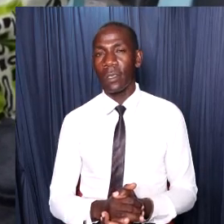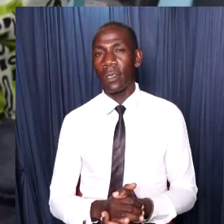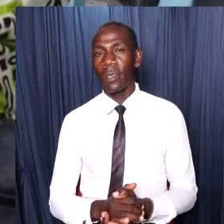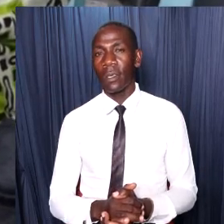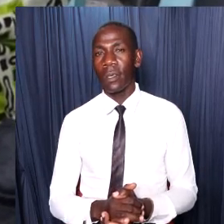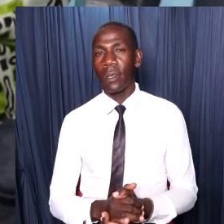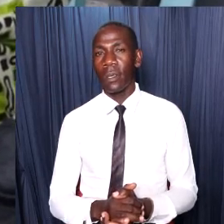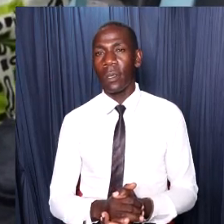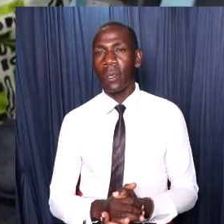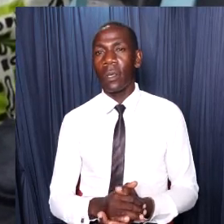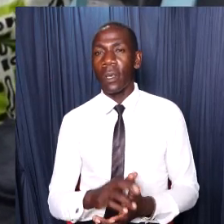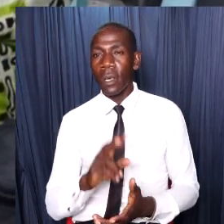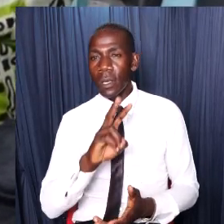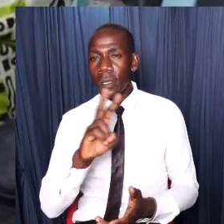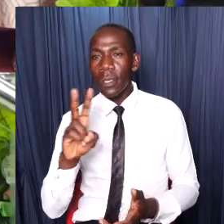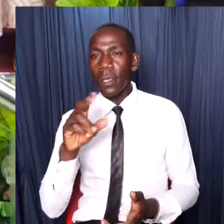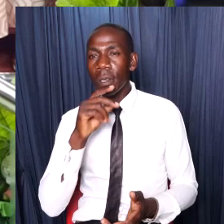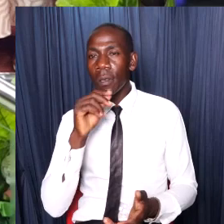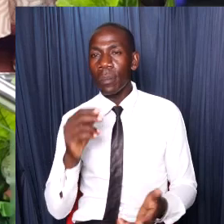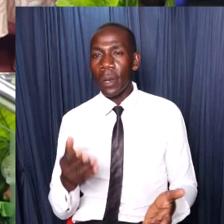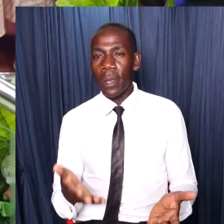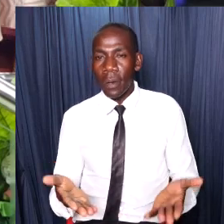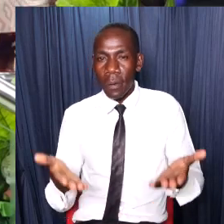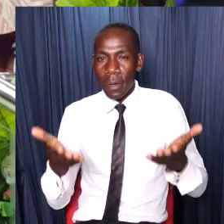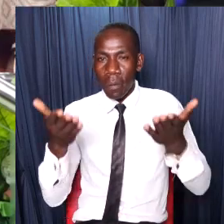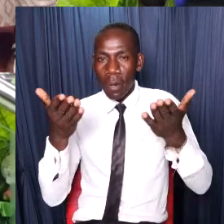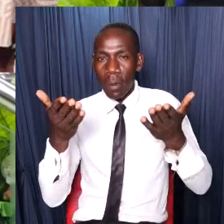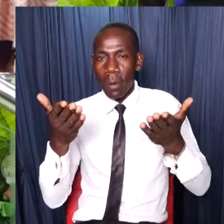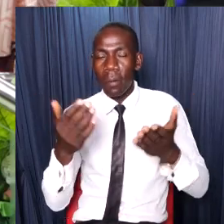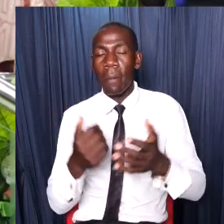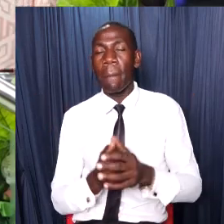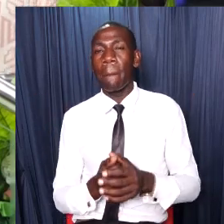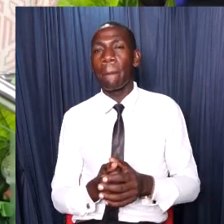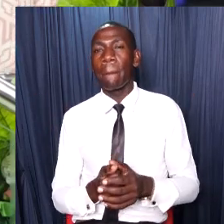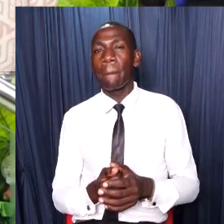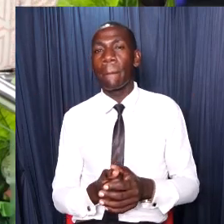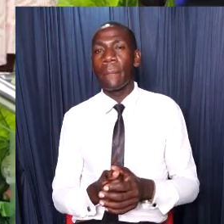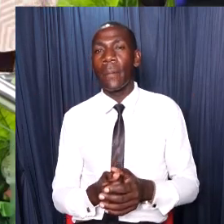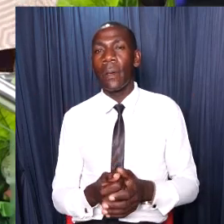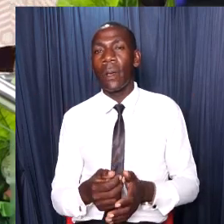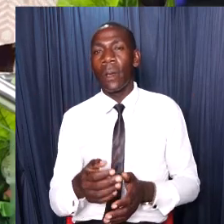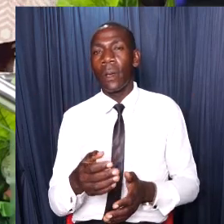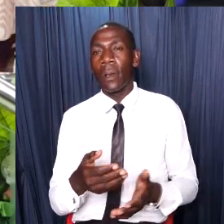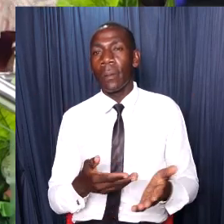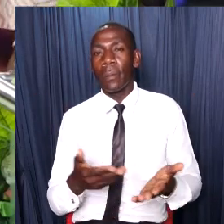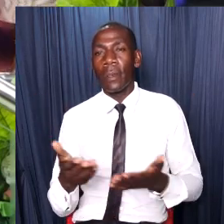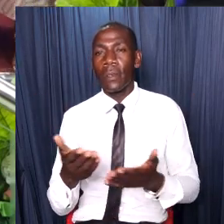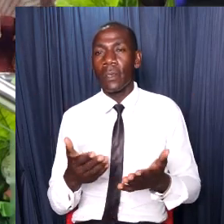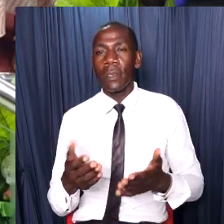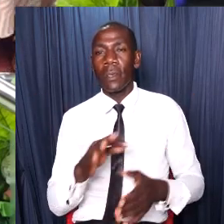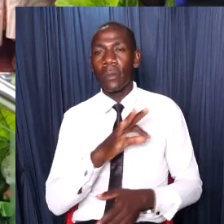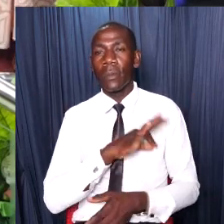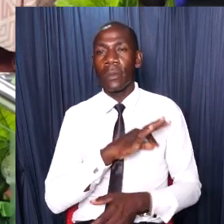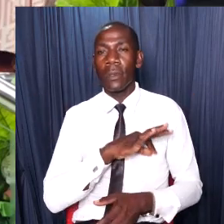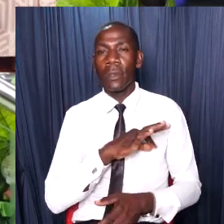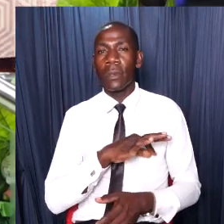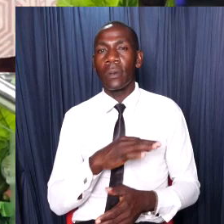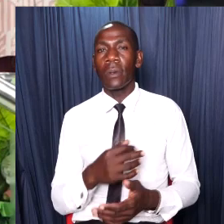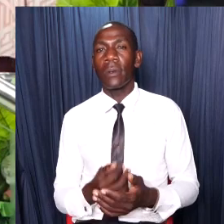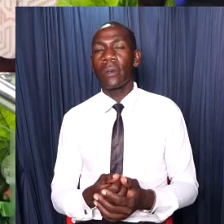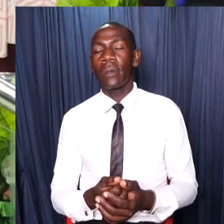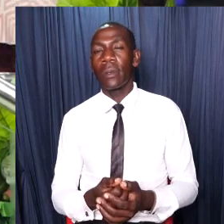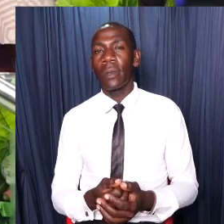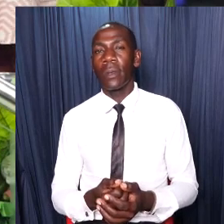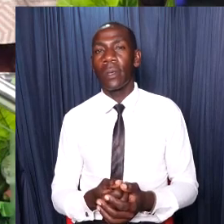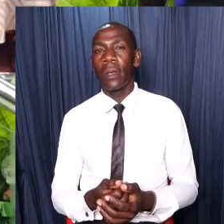Ndio, wewe kuona ndugu ameinuka. We can see a brother being able to come up with so many progresses